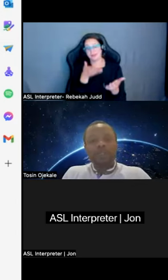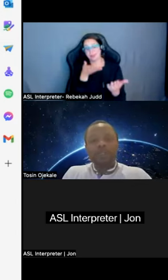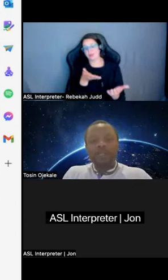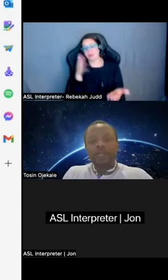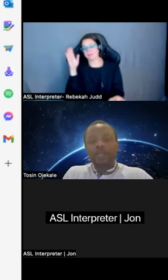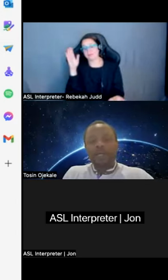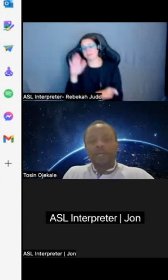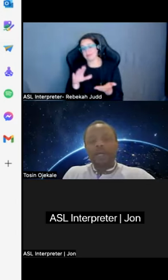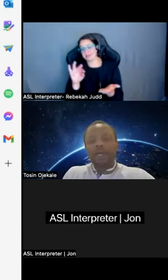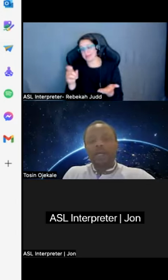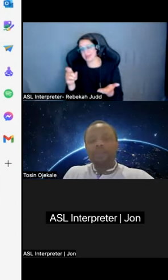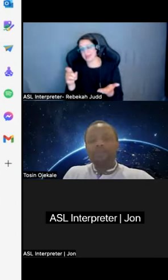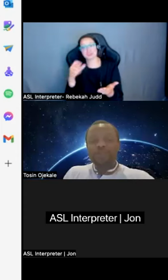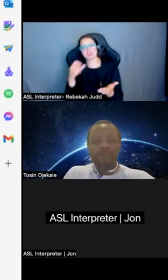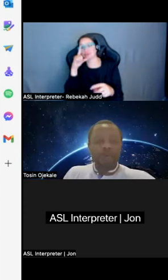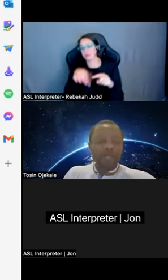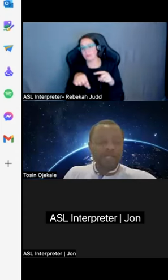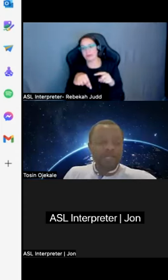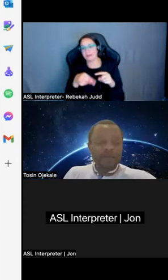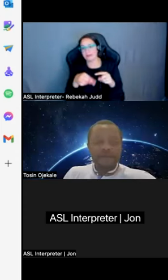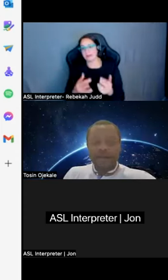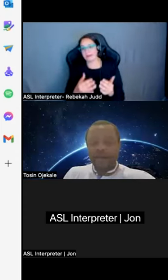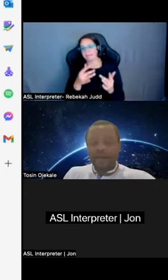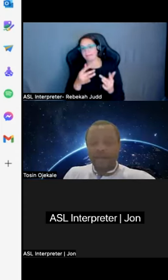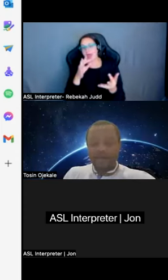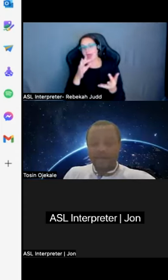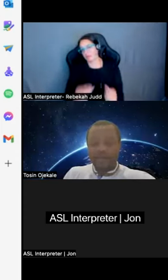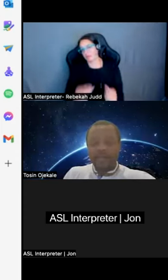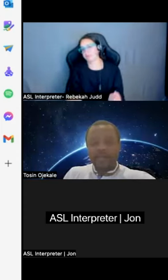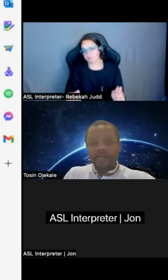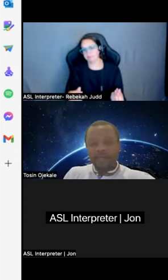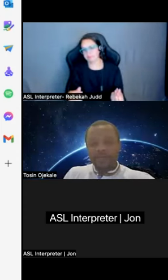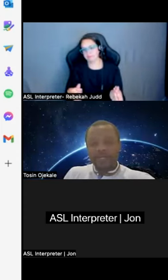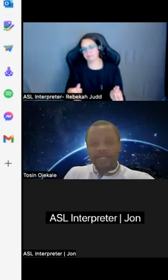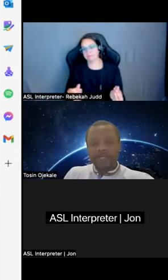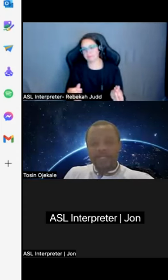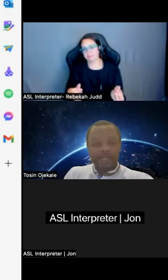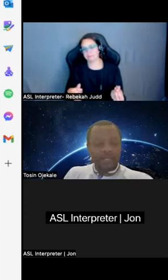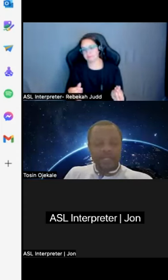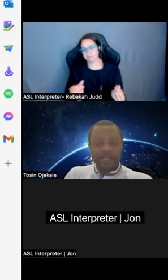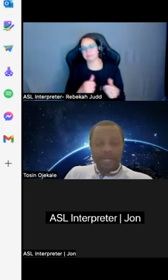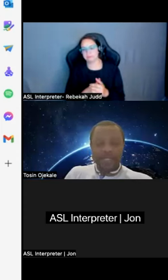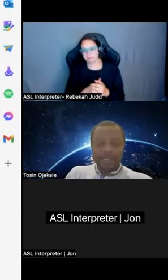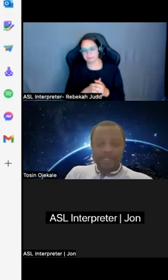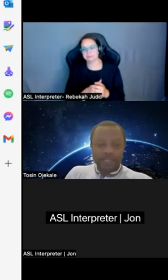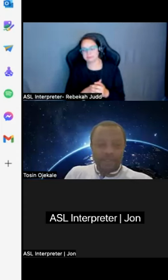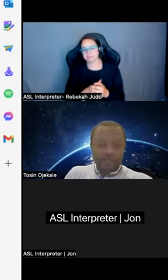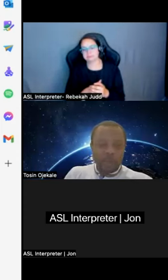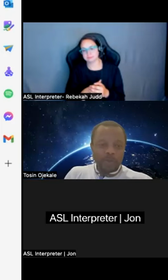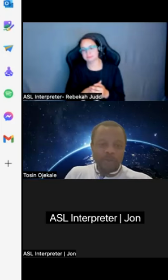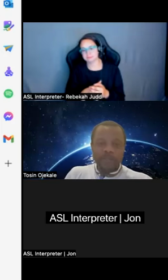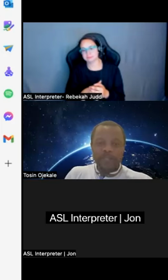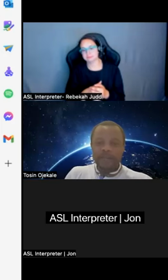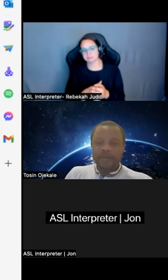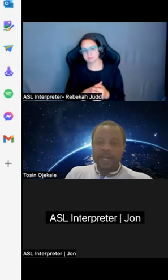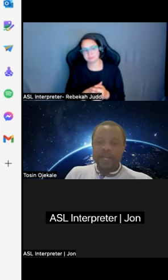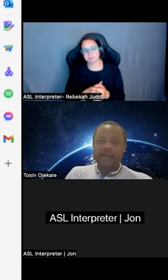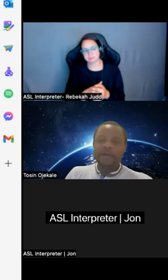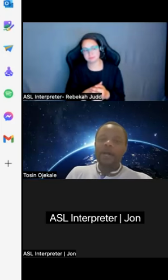not, it will suppress the fire. Okay. So that's the purpose of